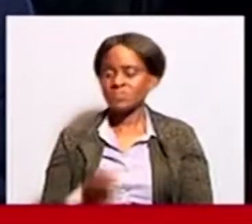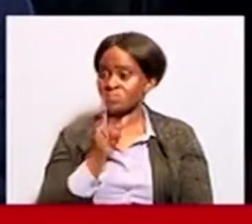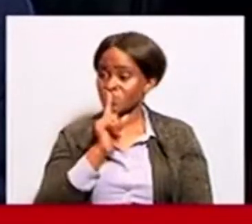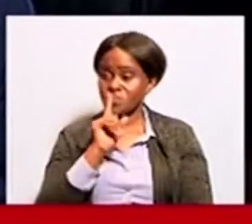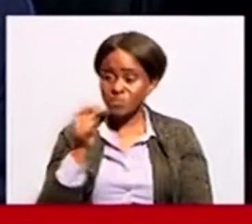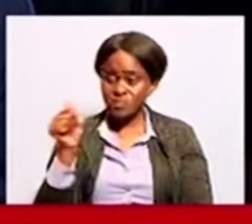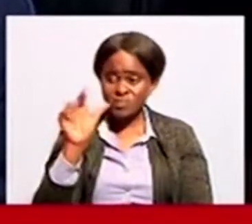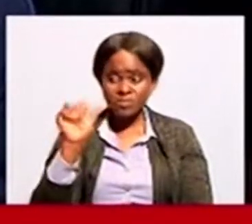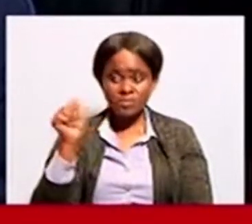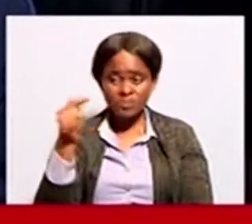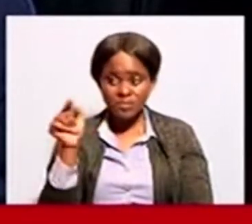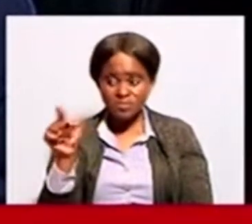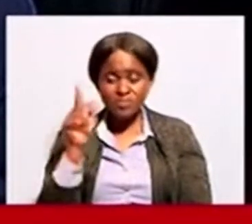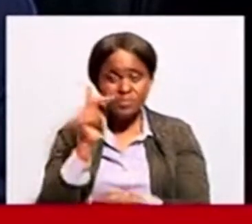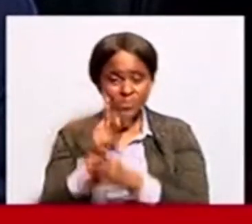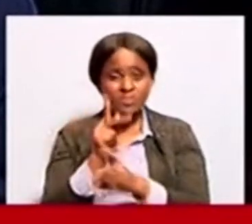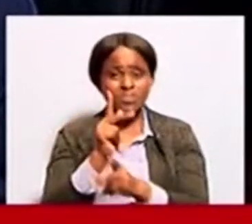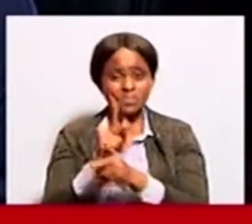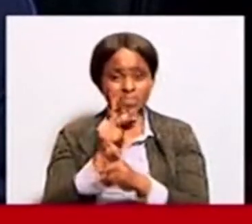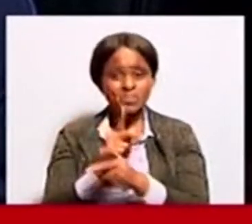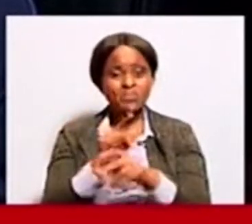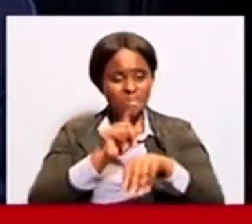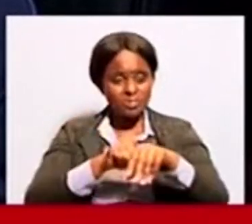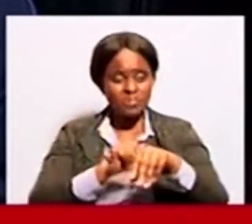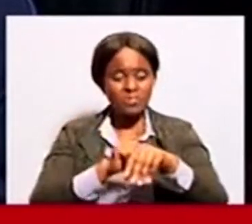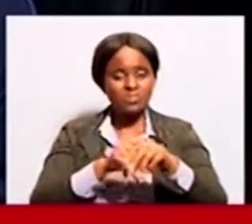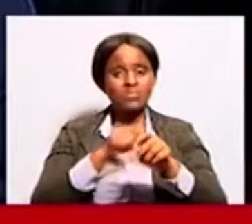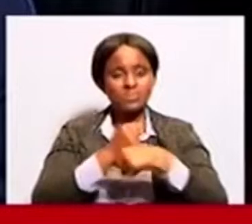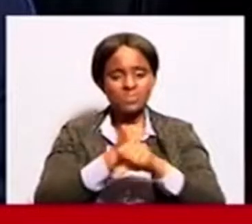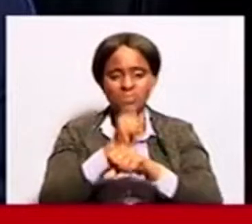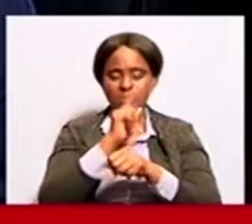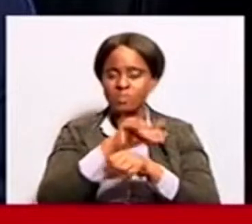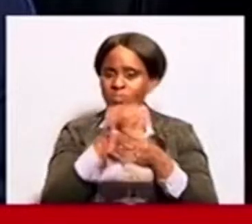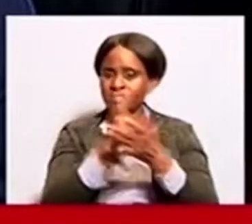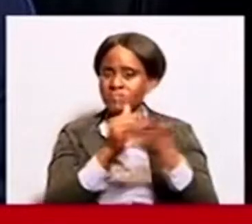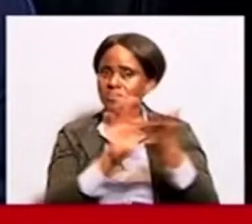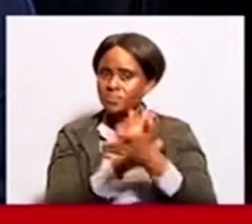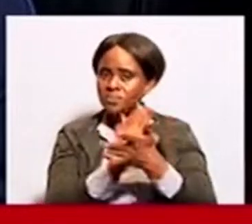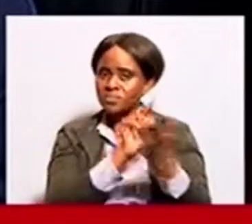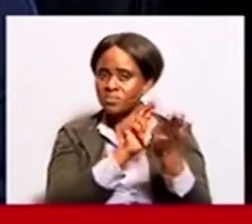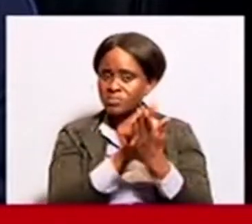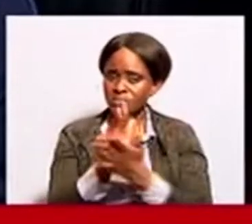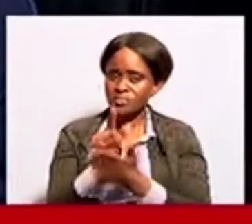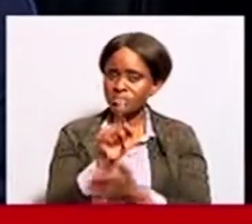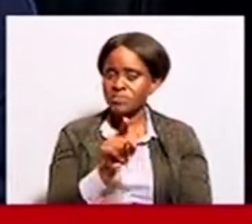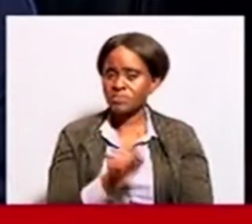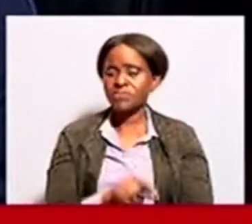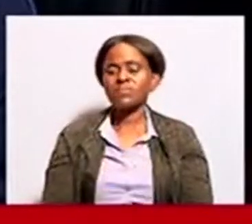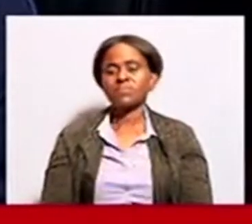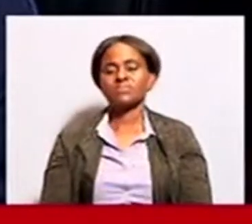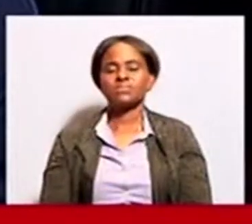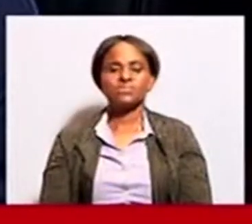the Attorney General keeps a lot of time in ensuring that these documents are done on time?